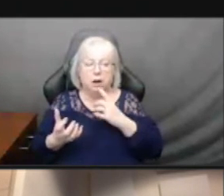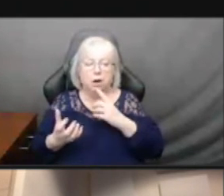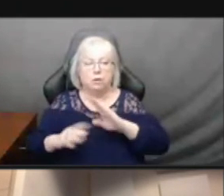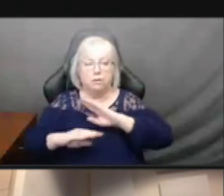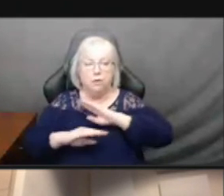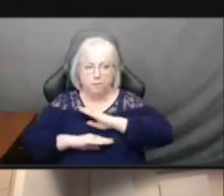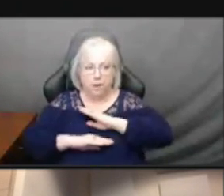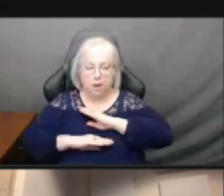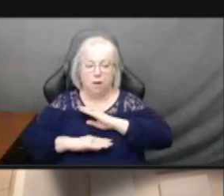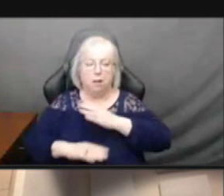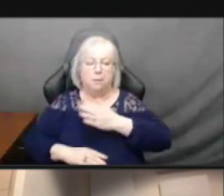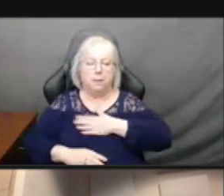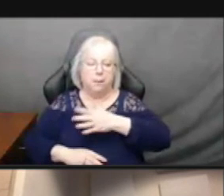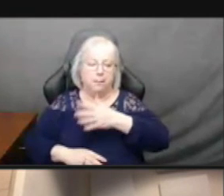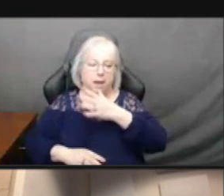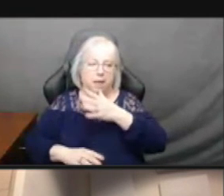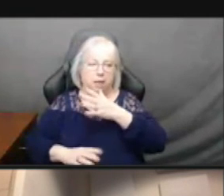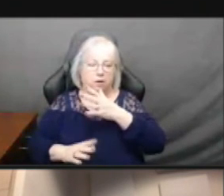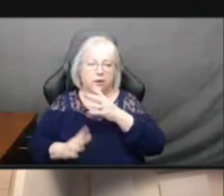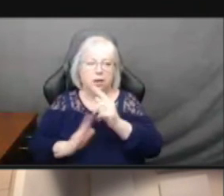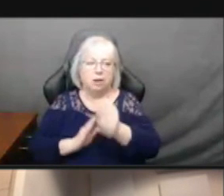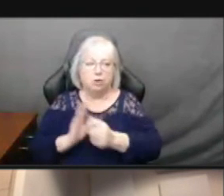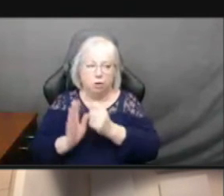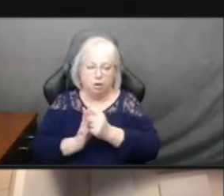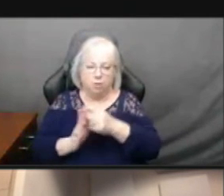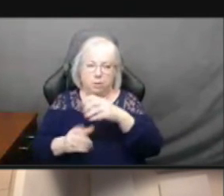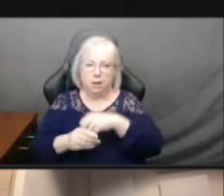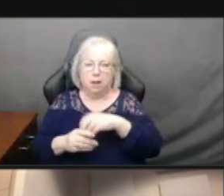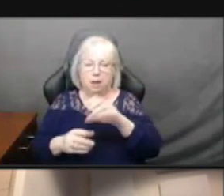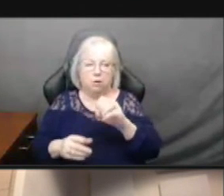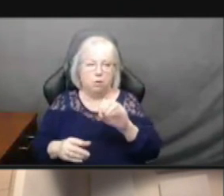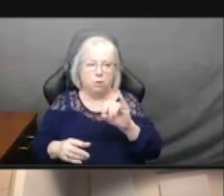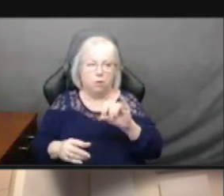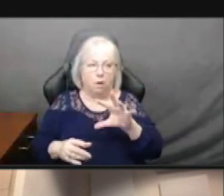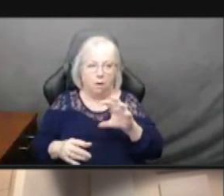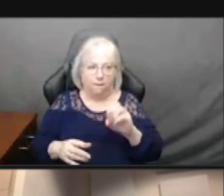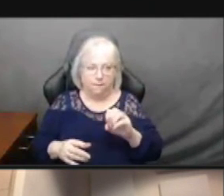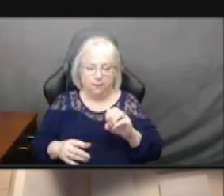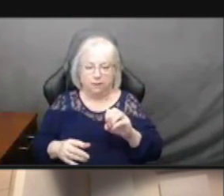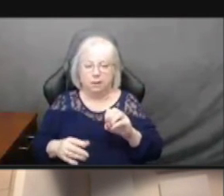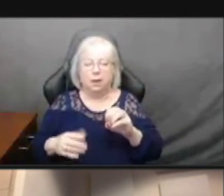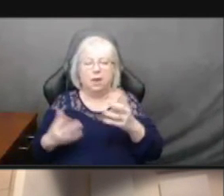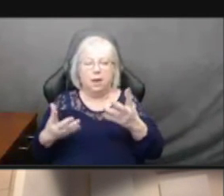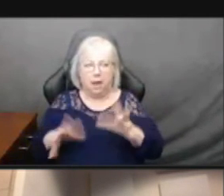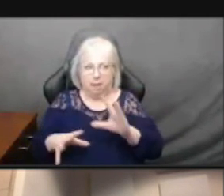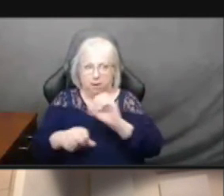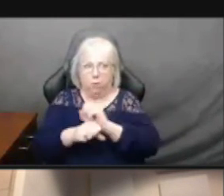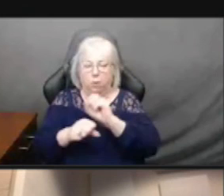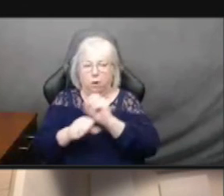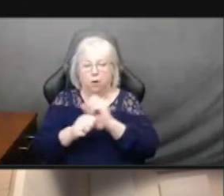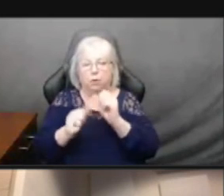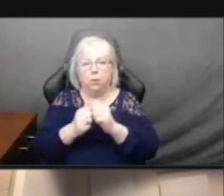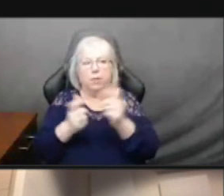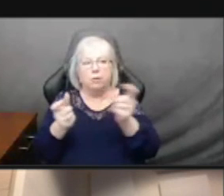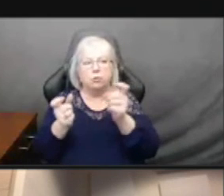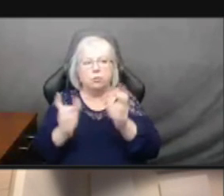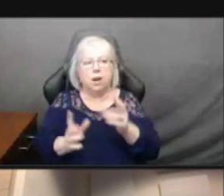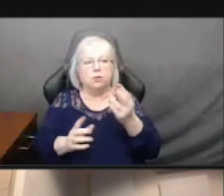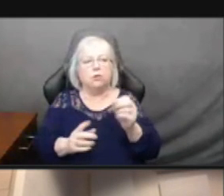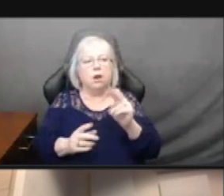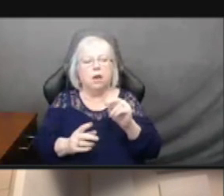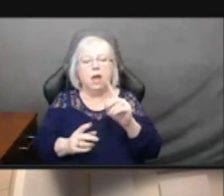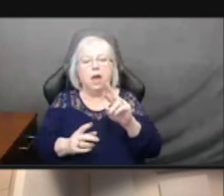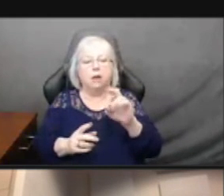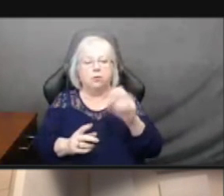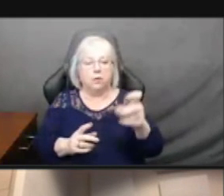mother's term in office, having worked with Director Hendricks in